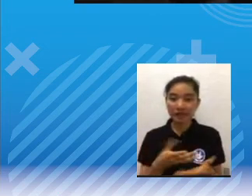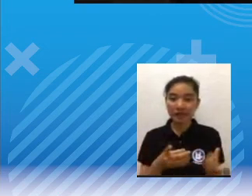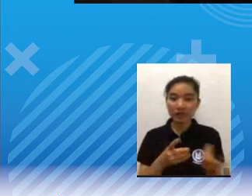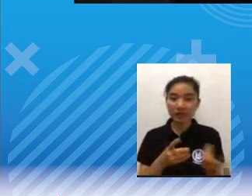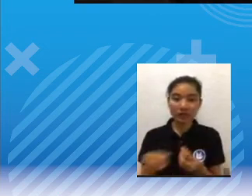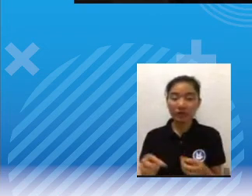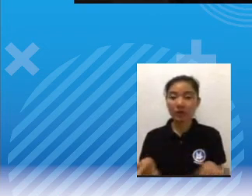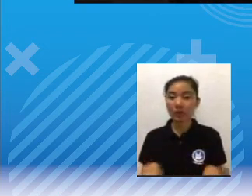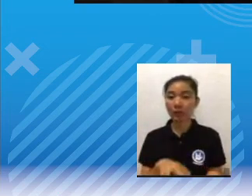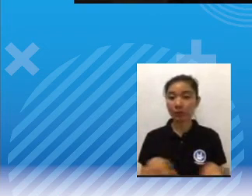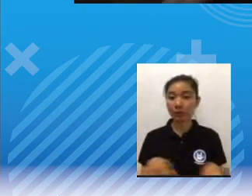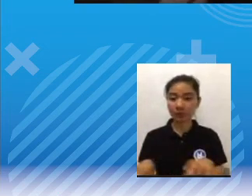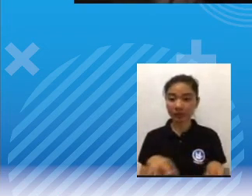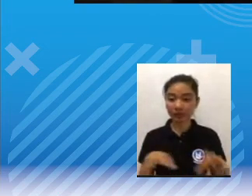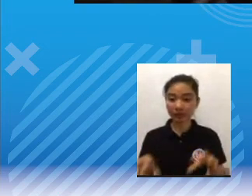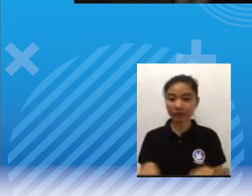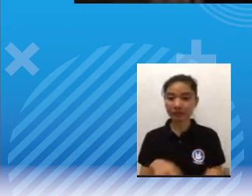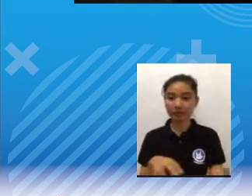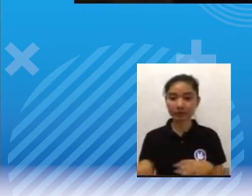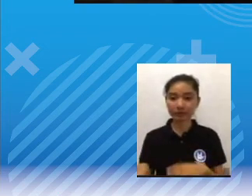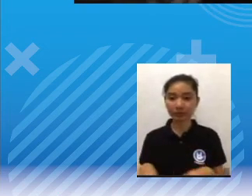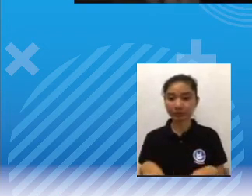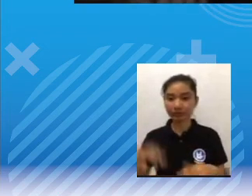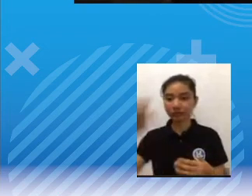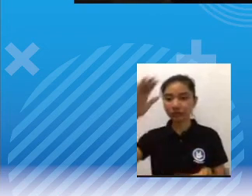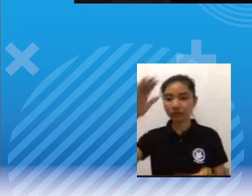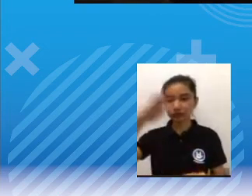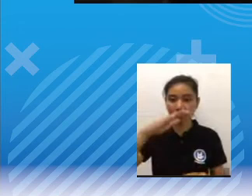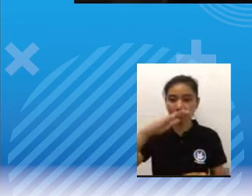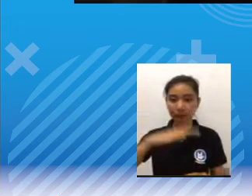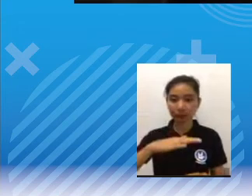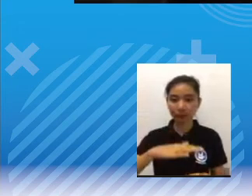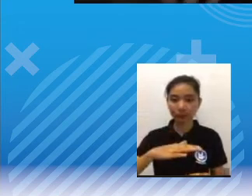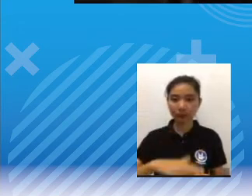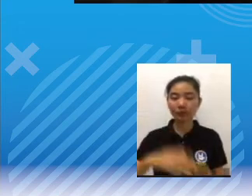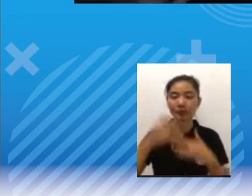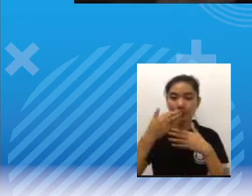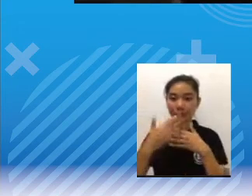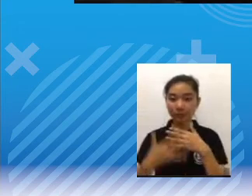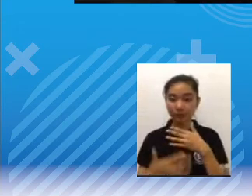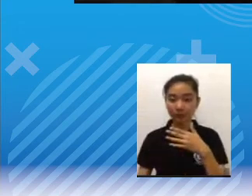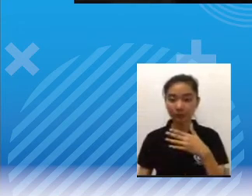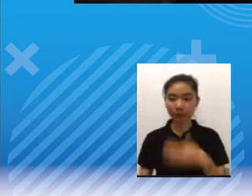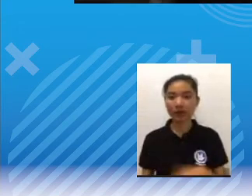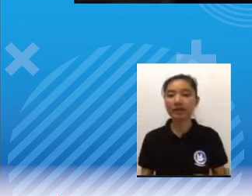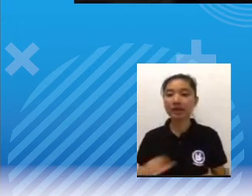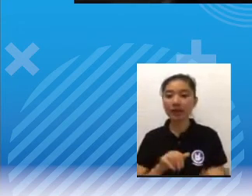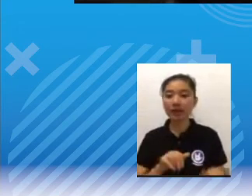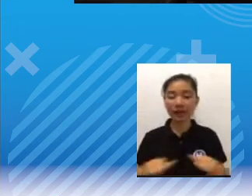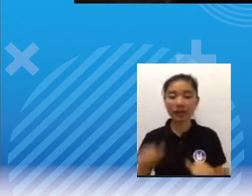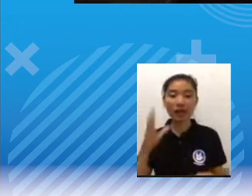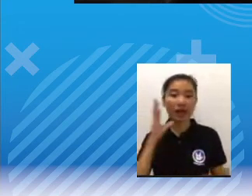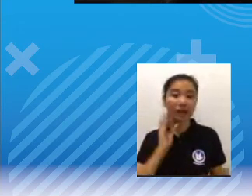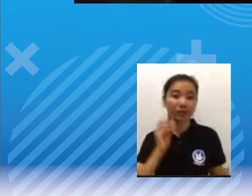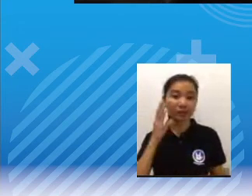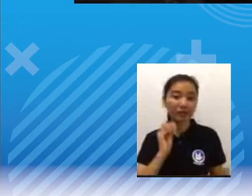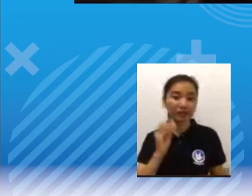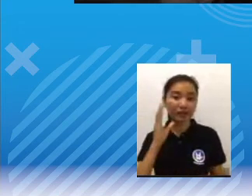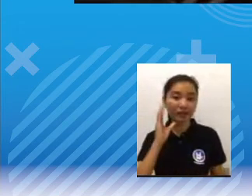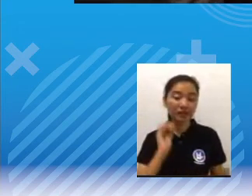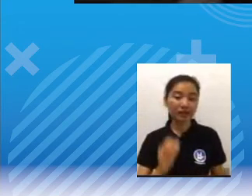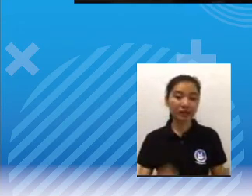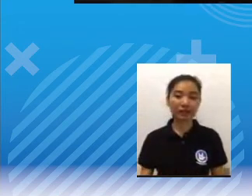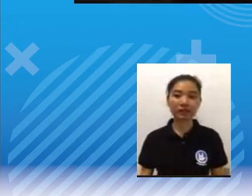pressure levels. So those activities, those experiences even impact not just our mental health,